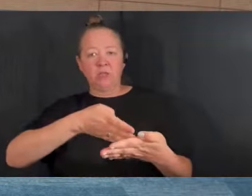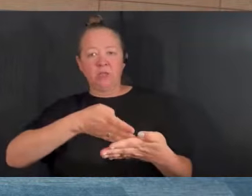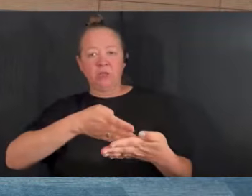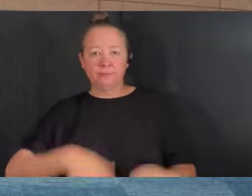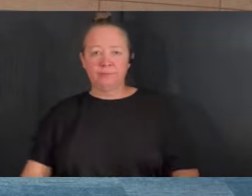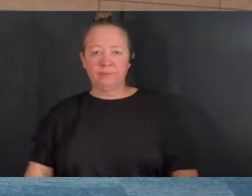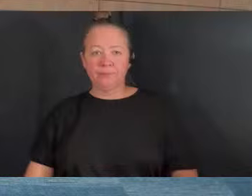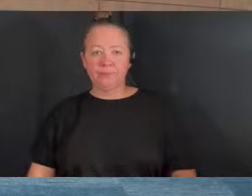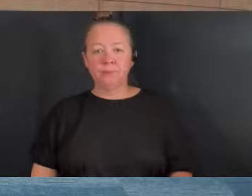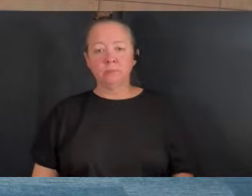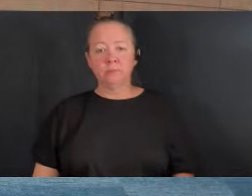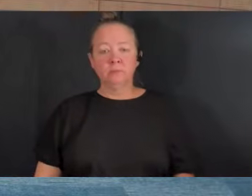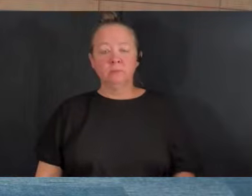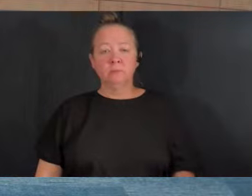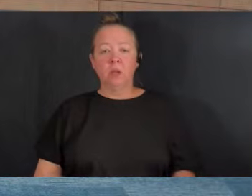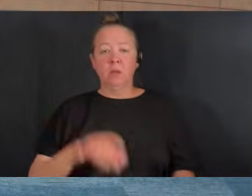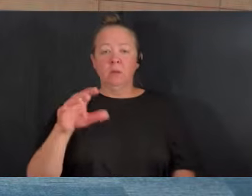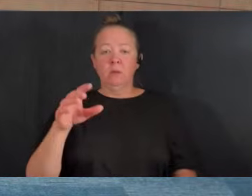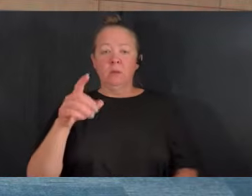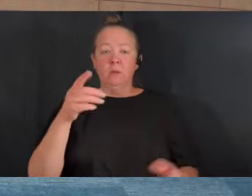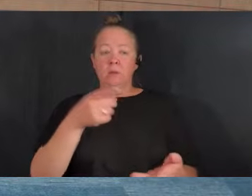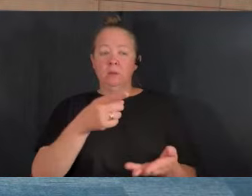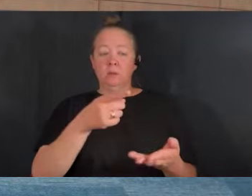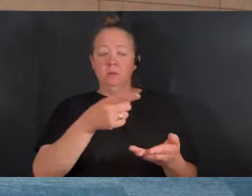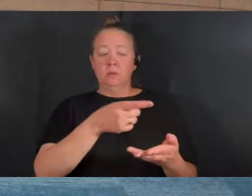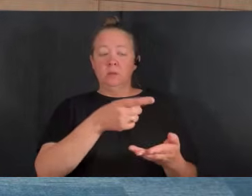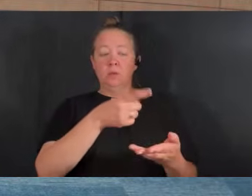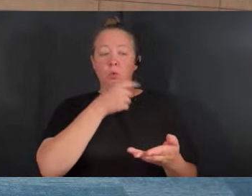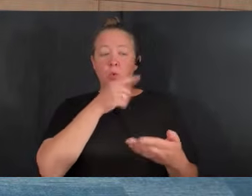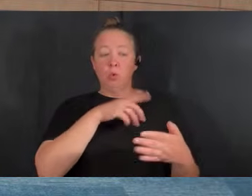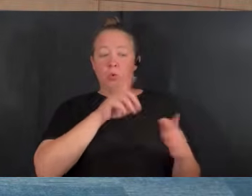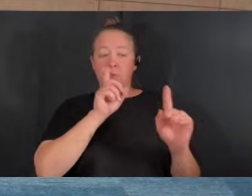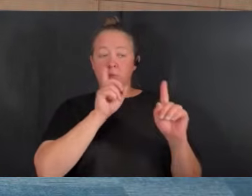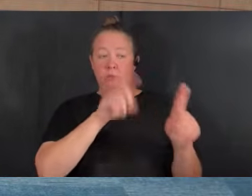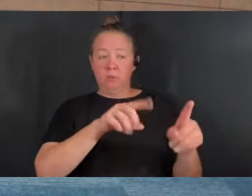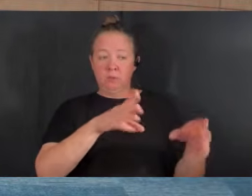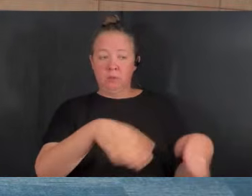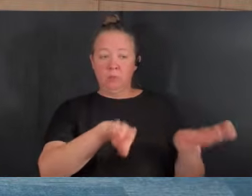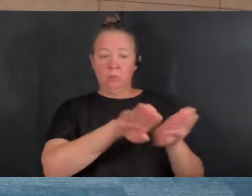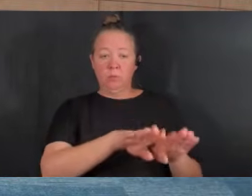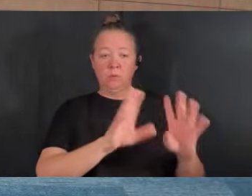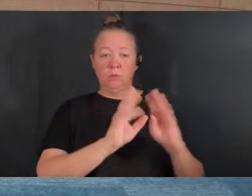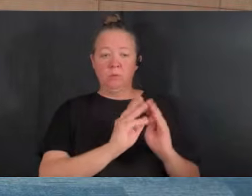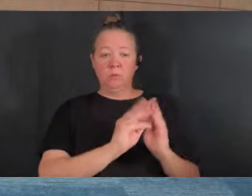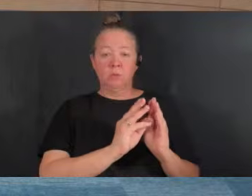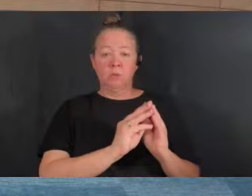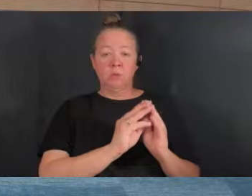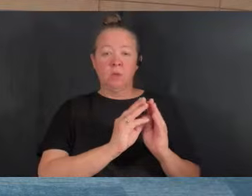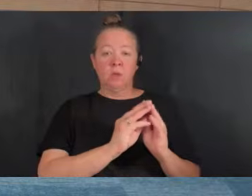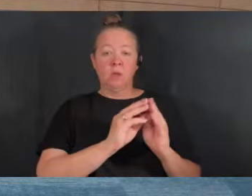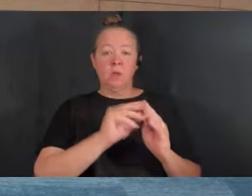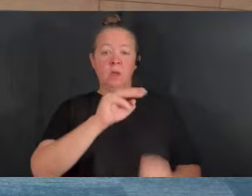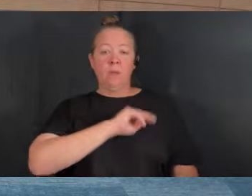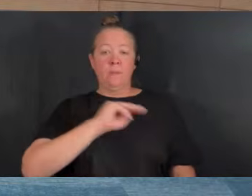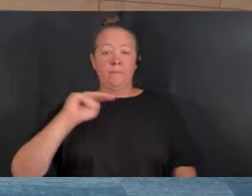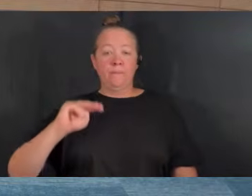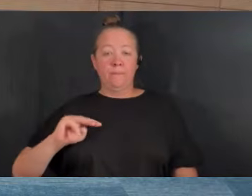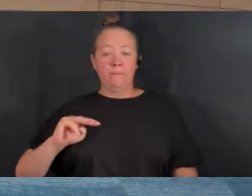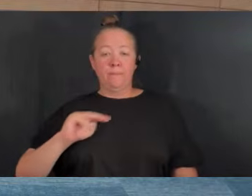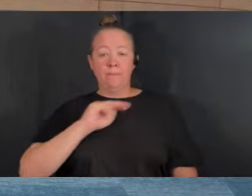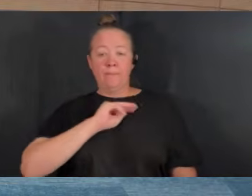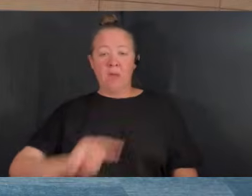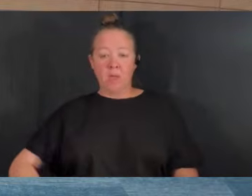Those present in the closed session were the Mayor and Council, Town Administrator Delane Galloway, Town Attorneys Jason